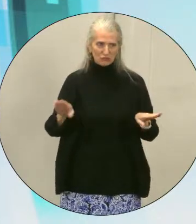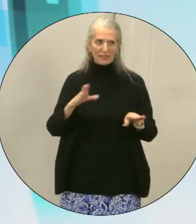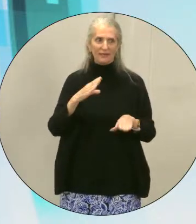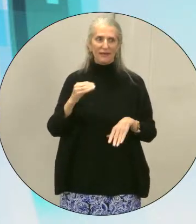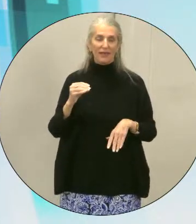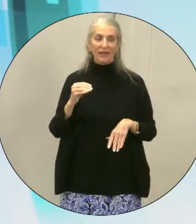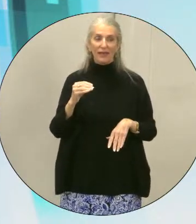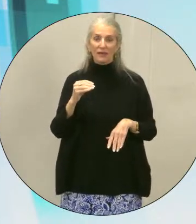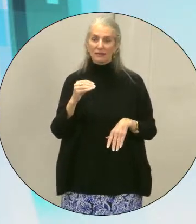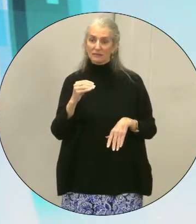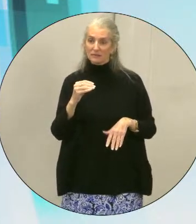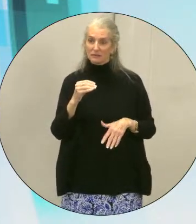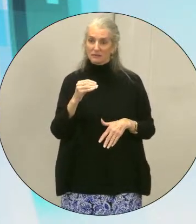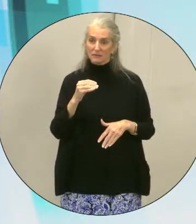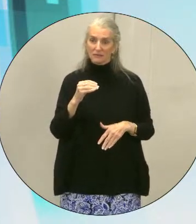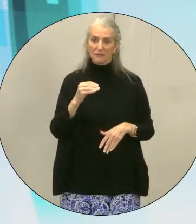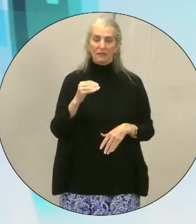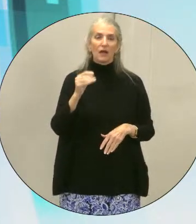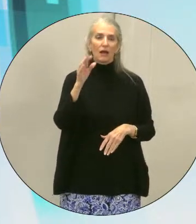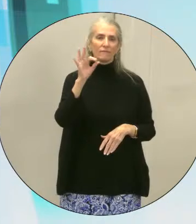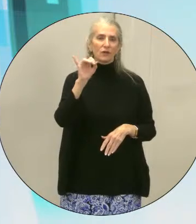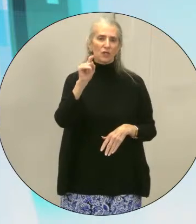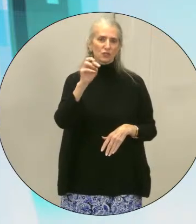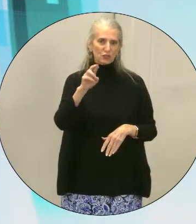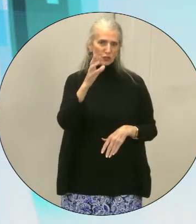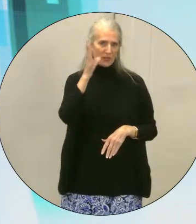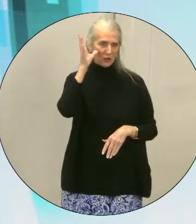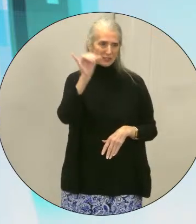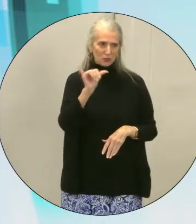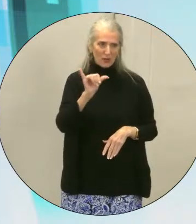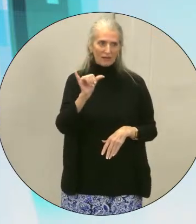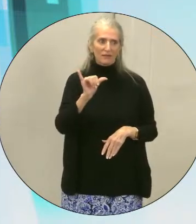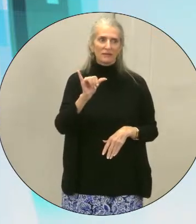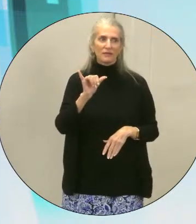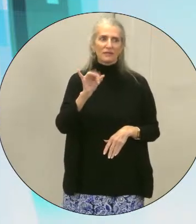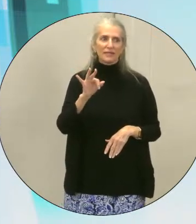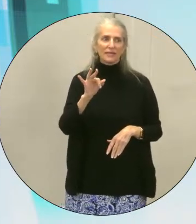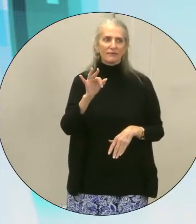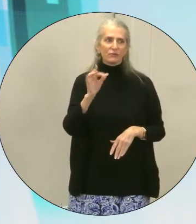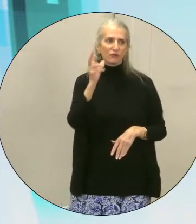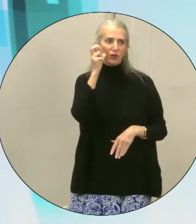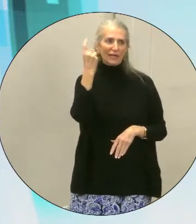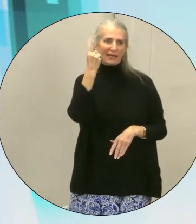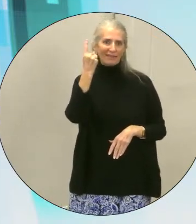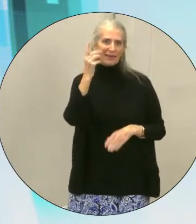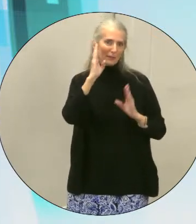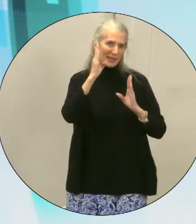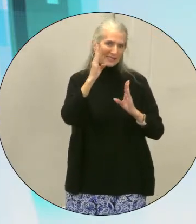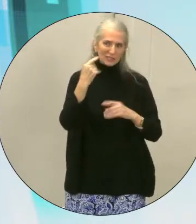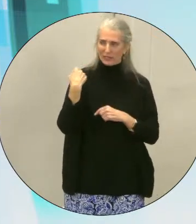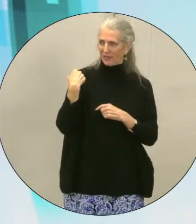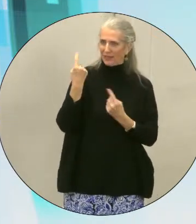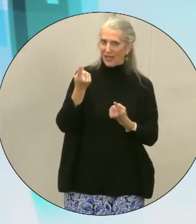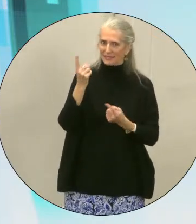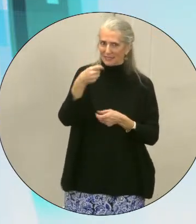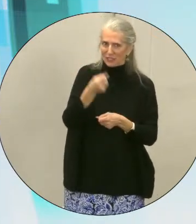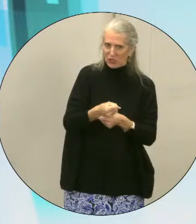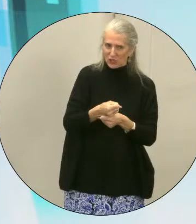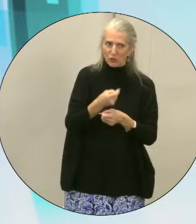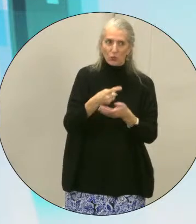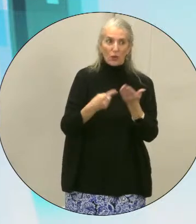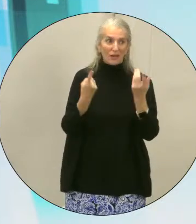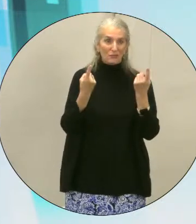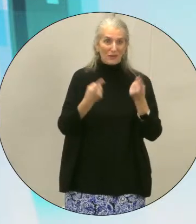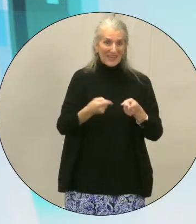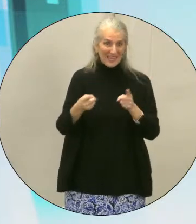well. Hearing everything and having paid attention of the last year to what we've had